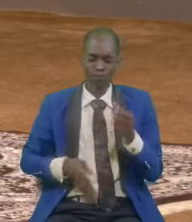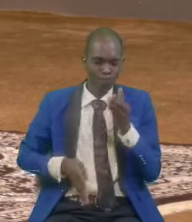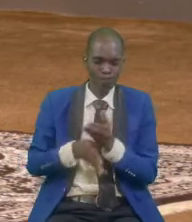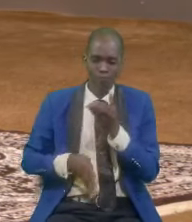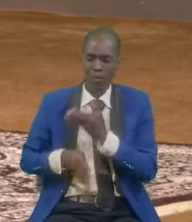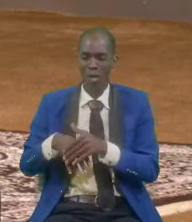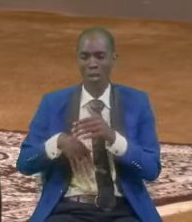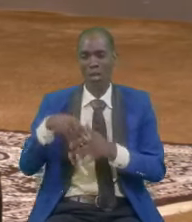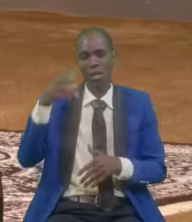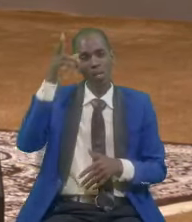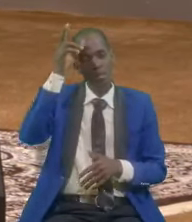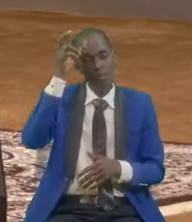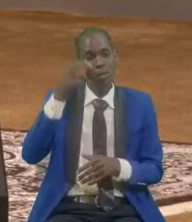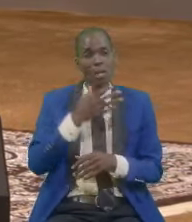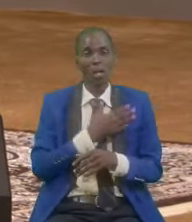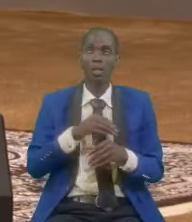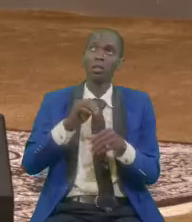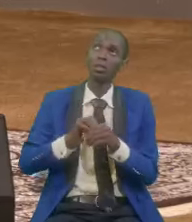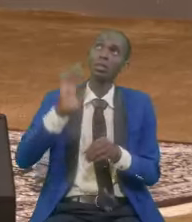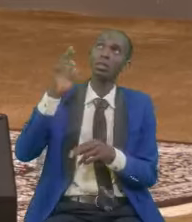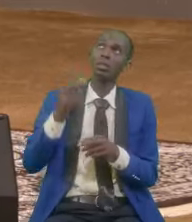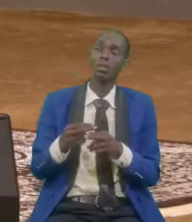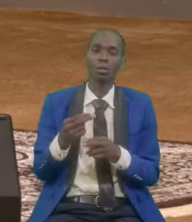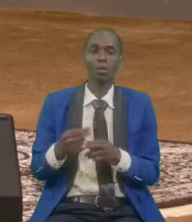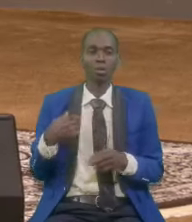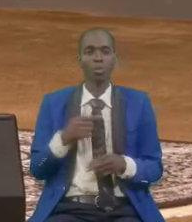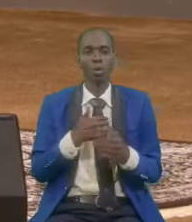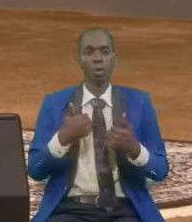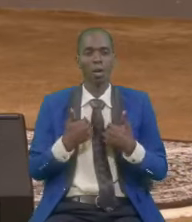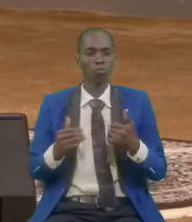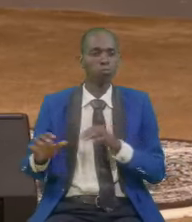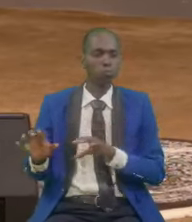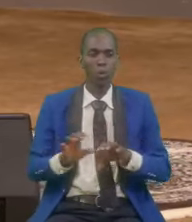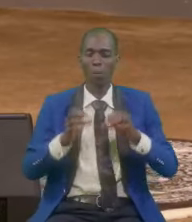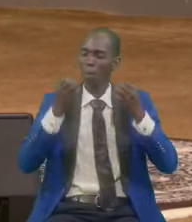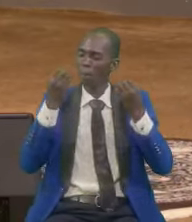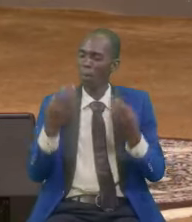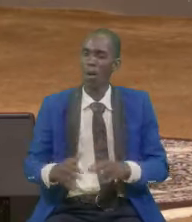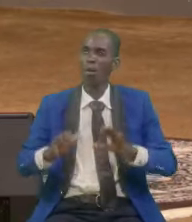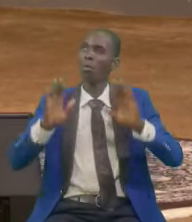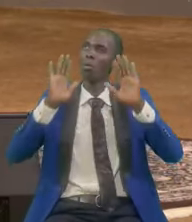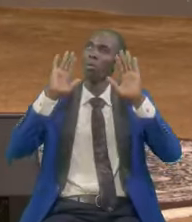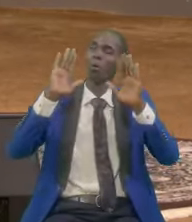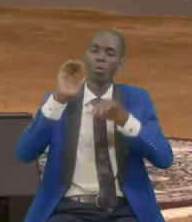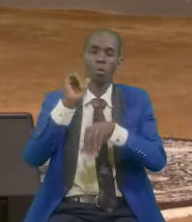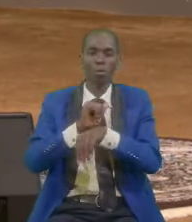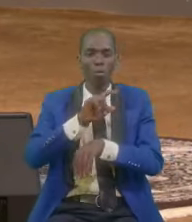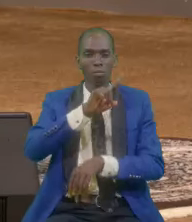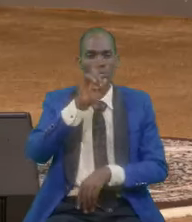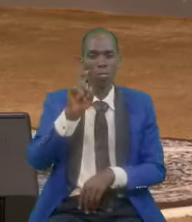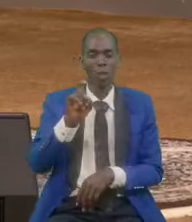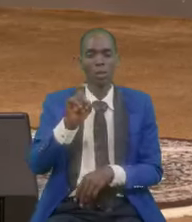devils, and in thy name have done many wonderful works. Verse